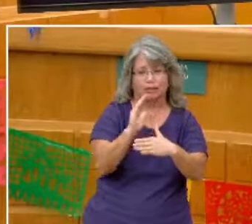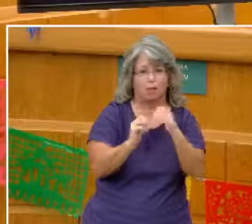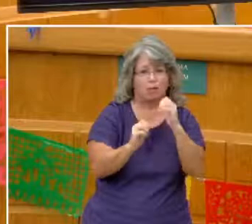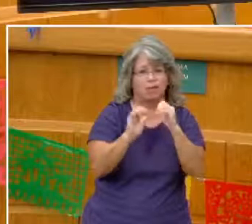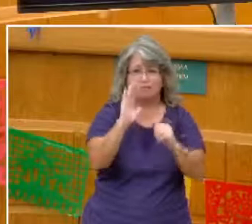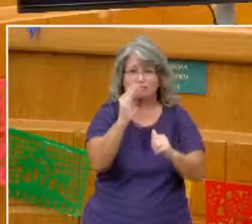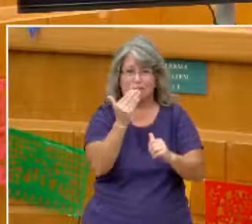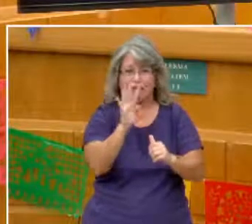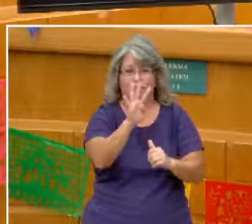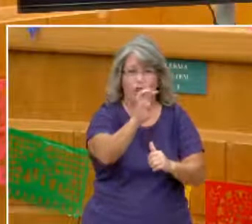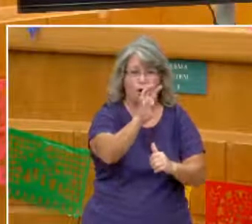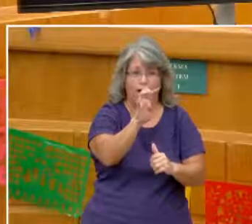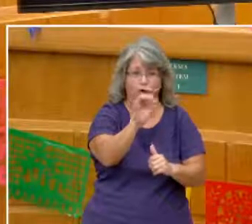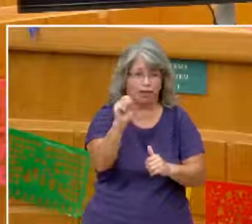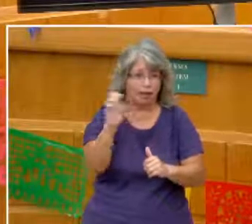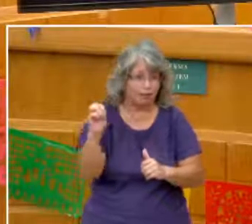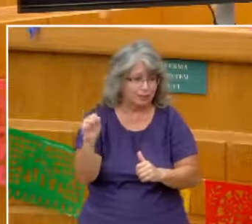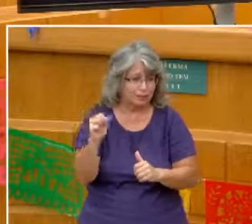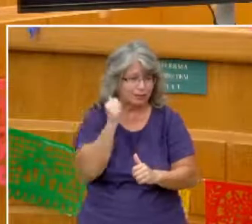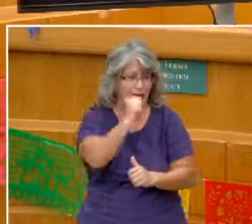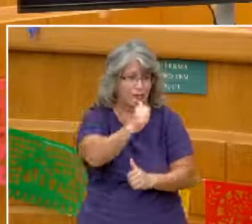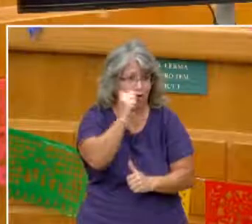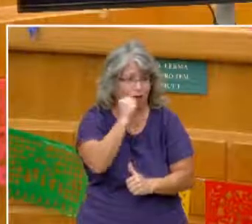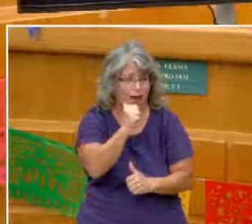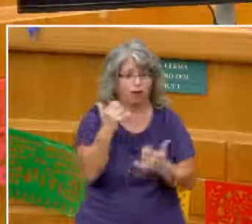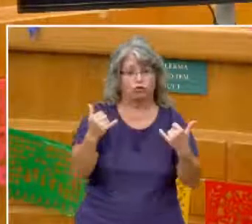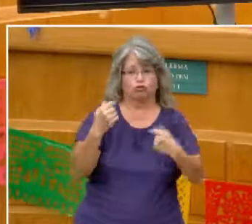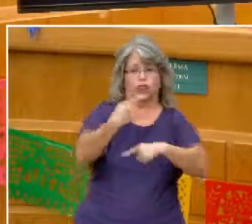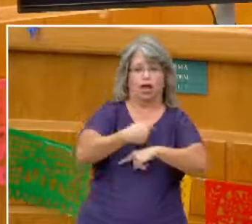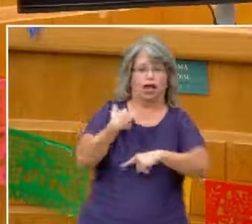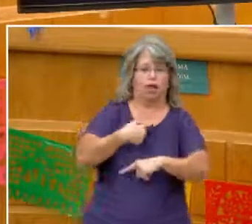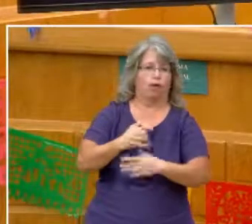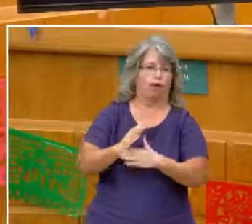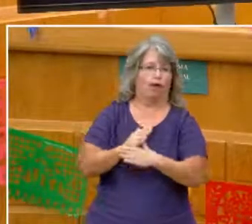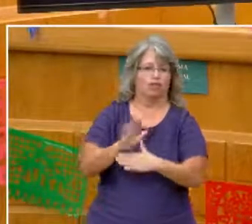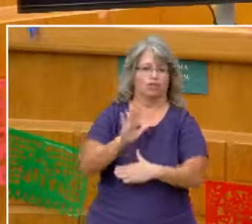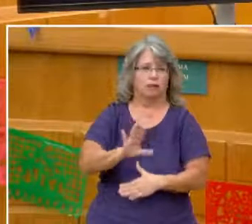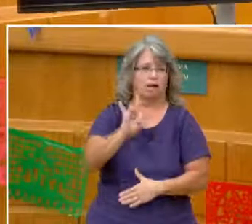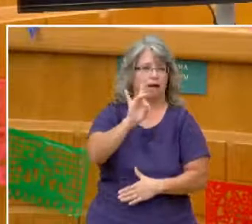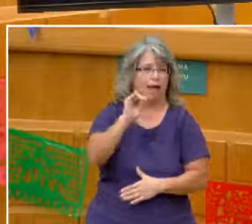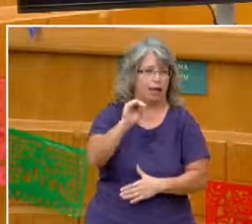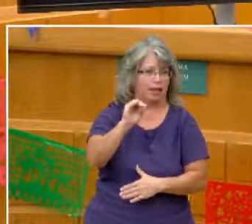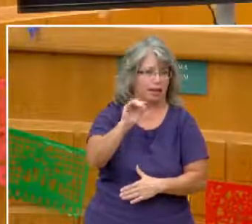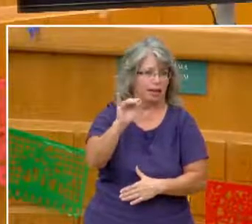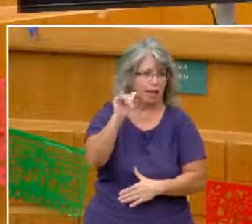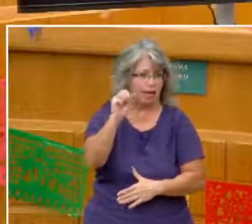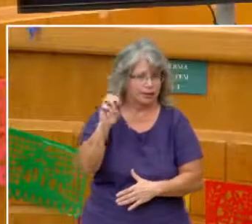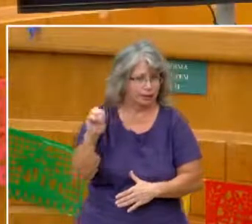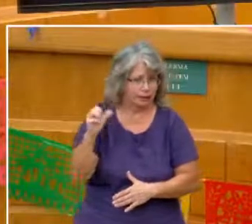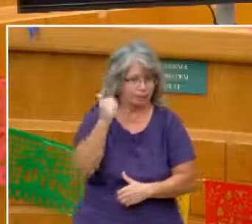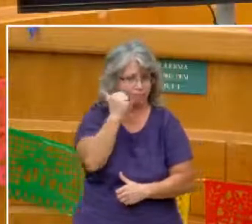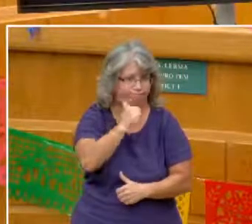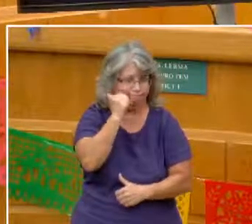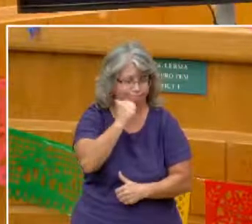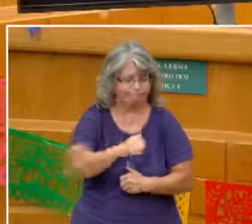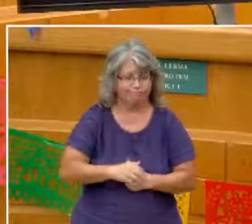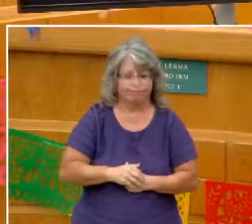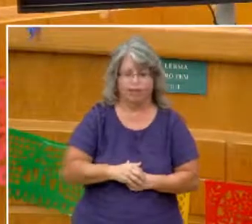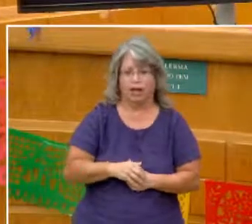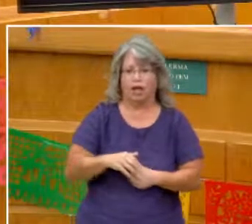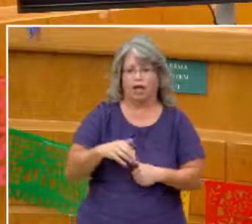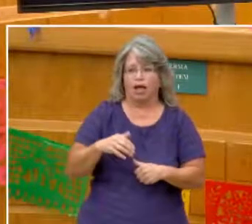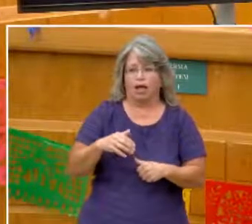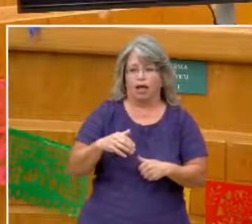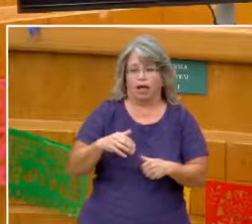a day, and today we're averaging about 80 cases a day. After a long and deadly summer, this is encouraging